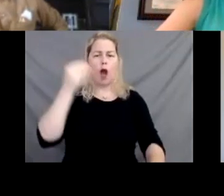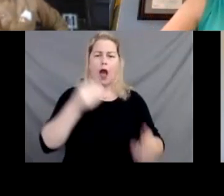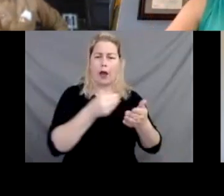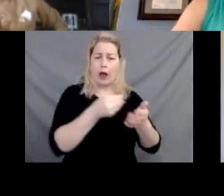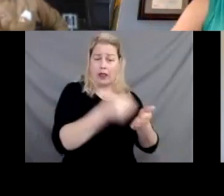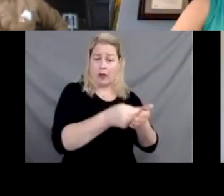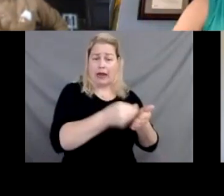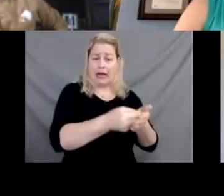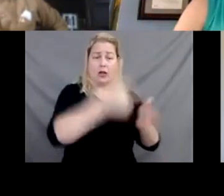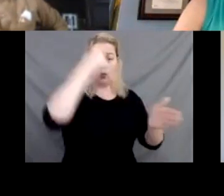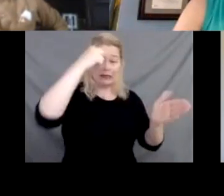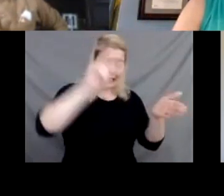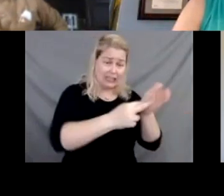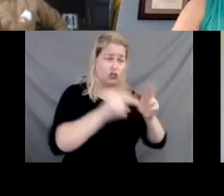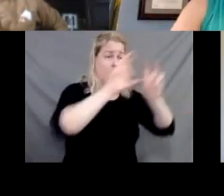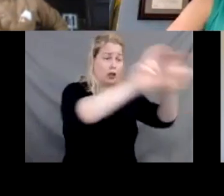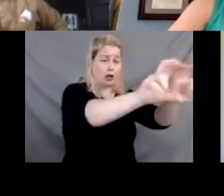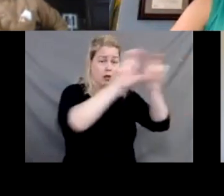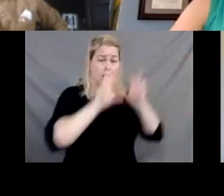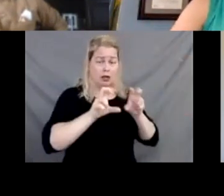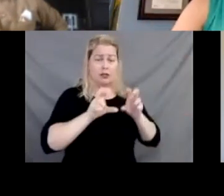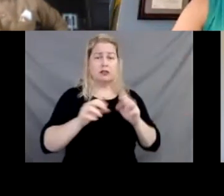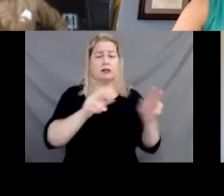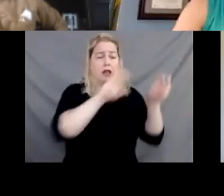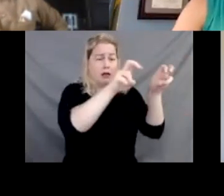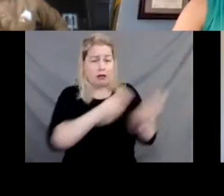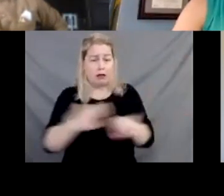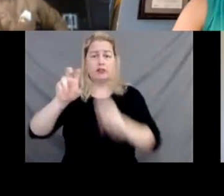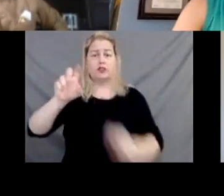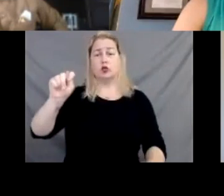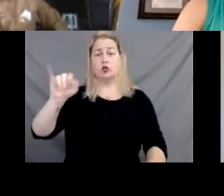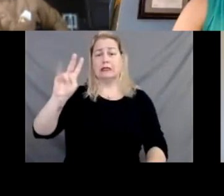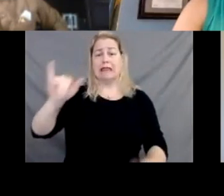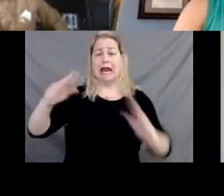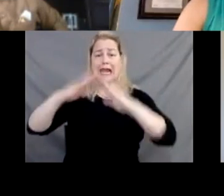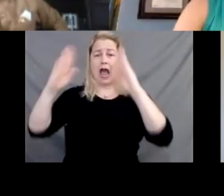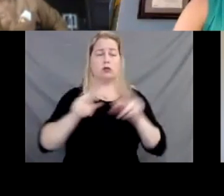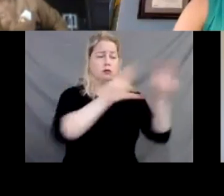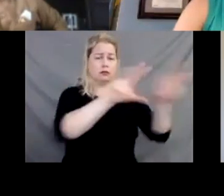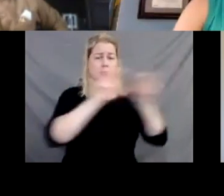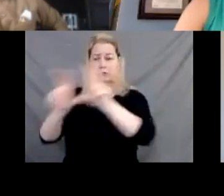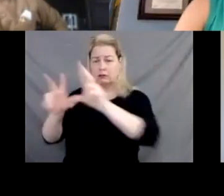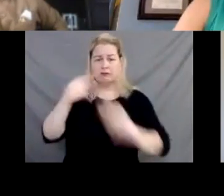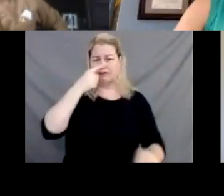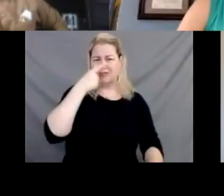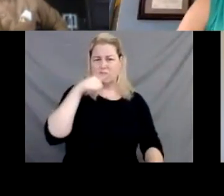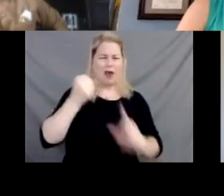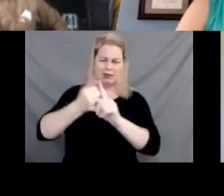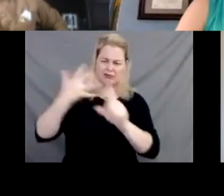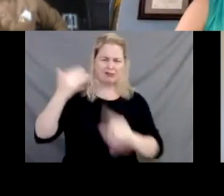the intentional encampment to tiny houses. If you could expound on that just a little bit. I'm just curious